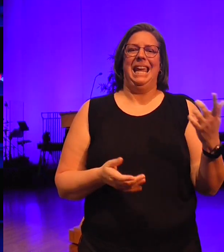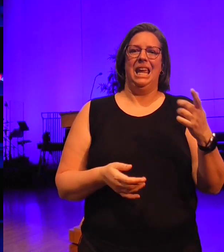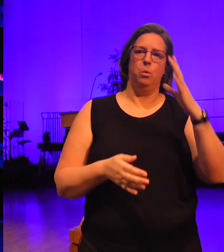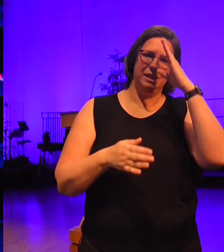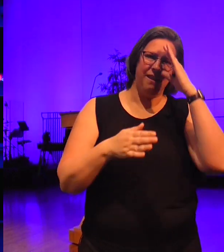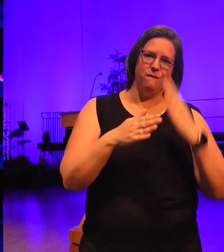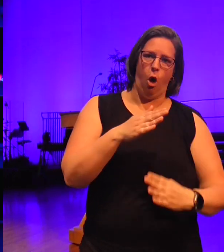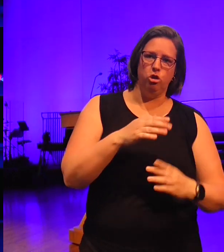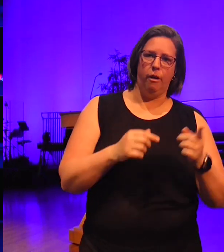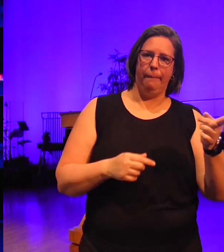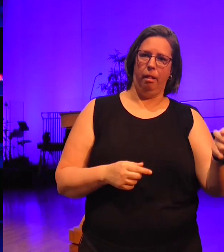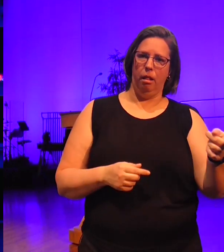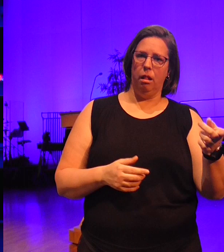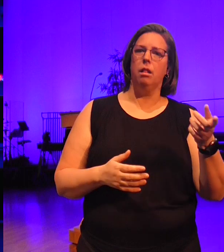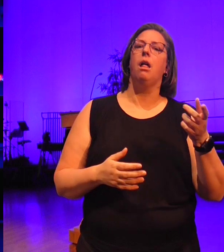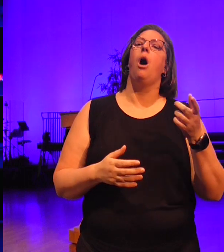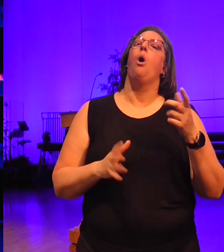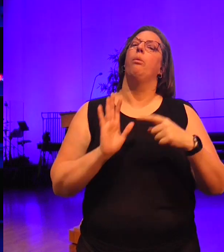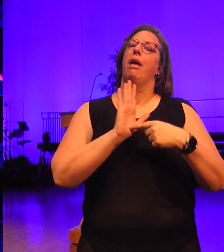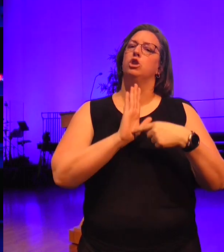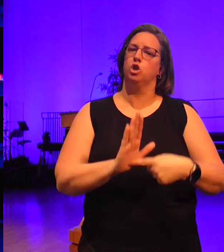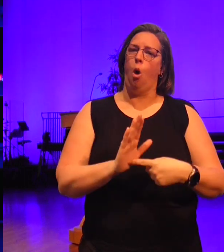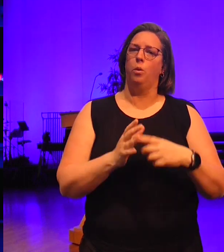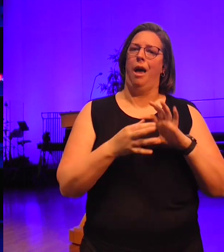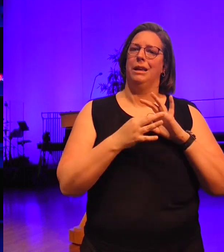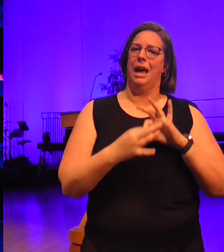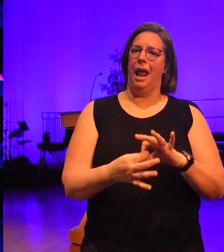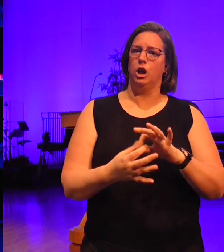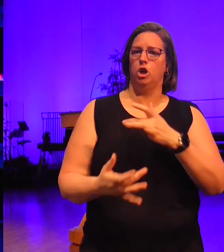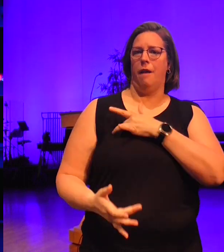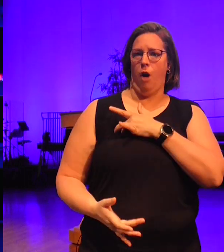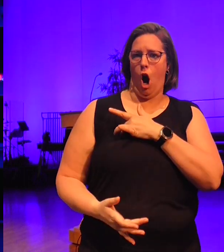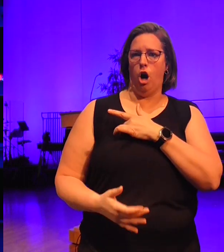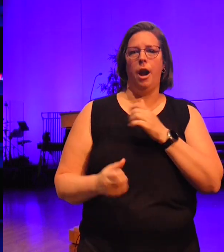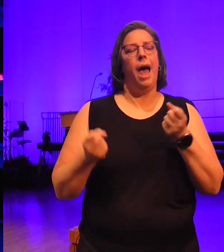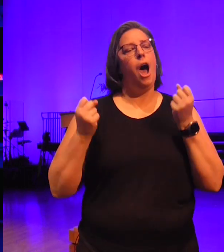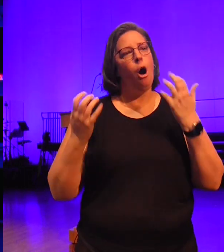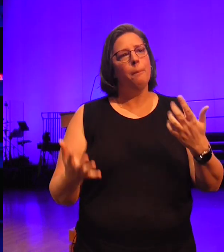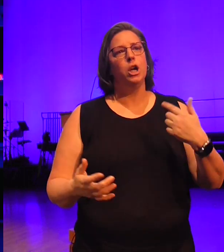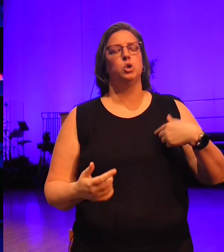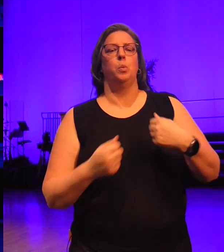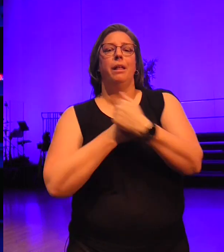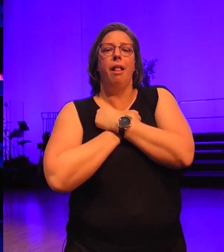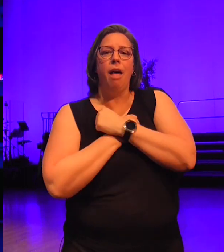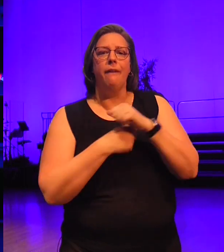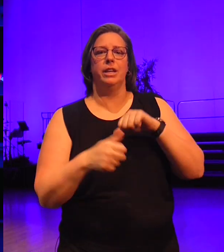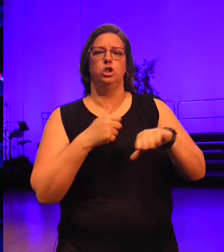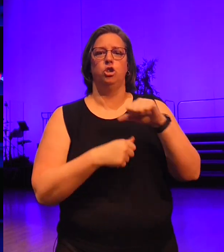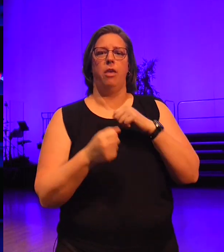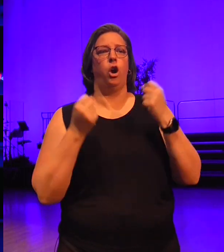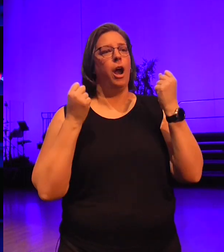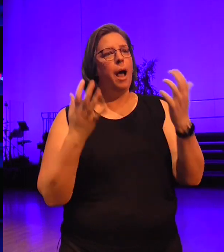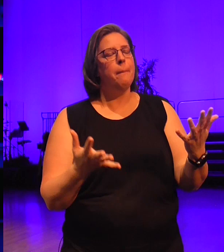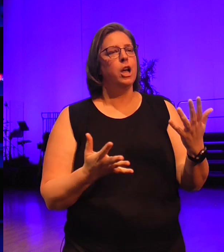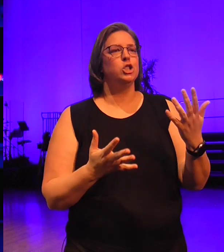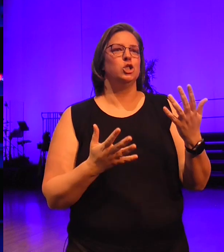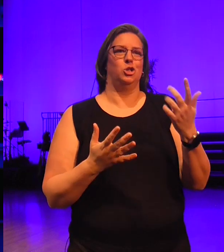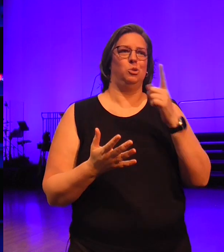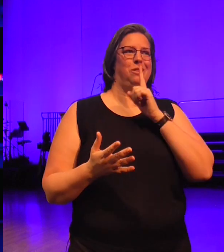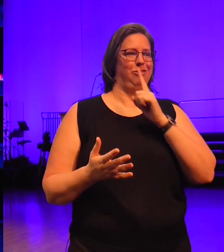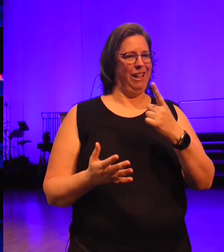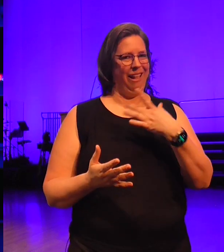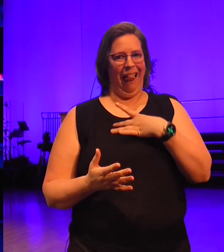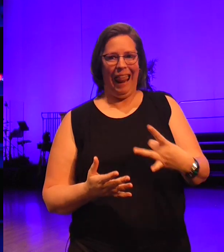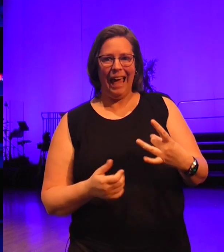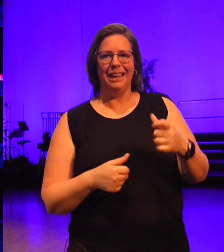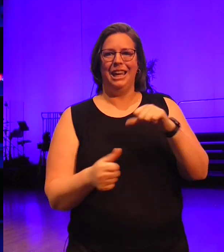revealed our connection of heart. How much we love each other, how much we admire each other, and how silly that